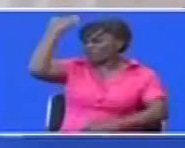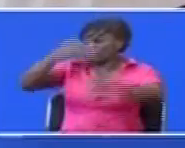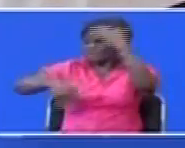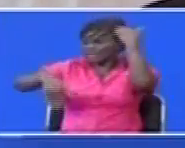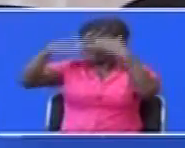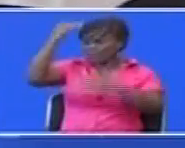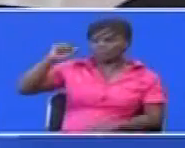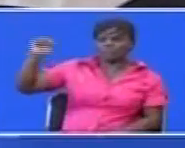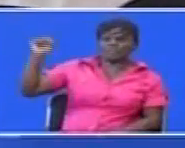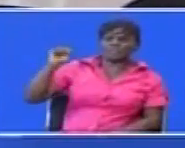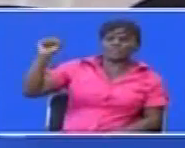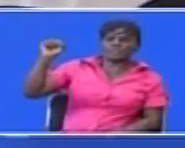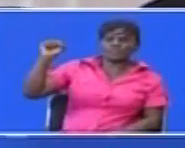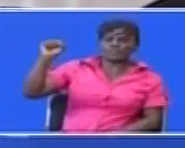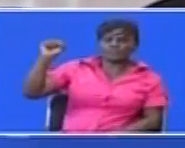politics.